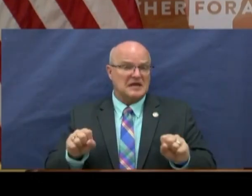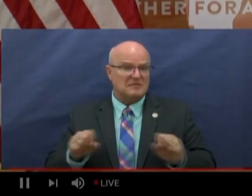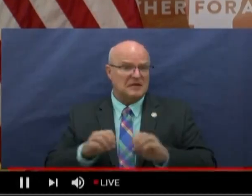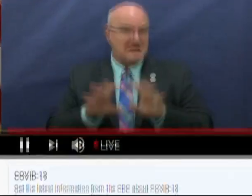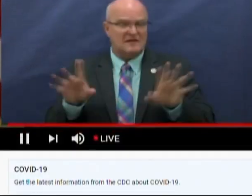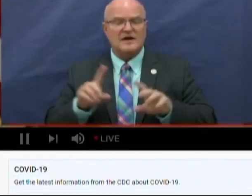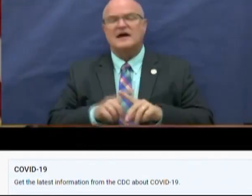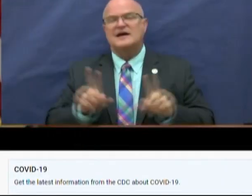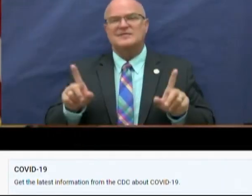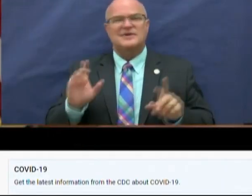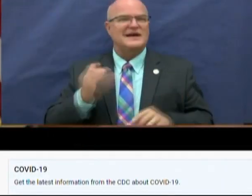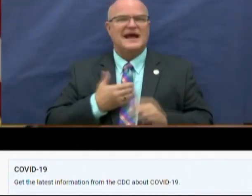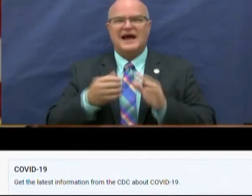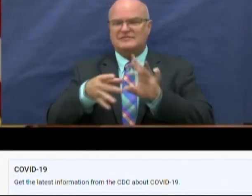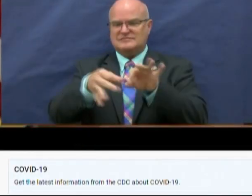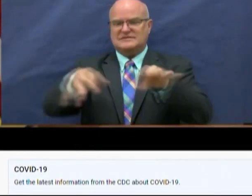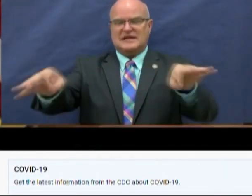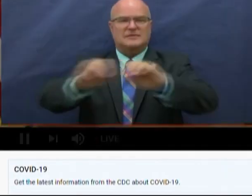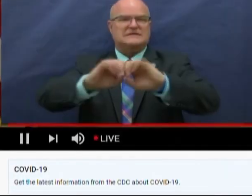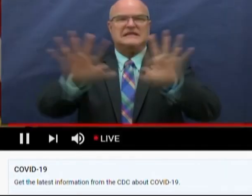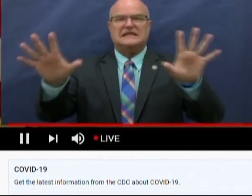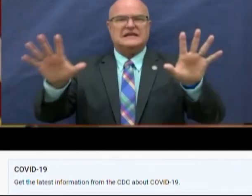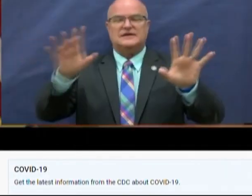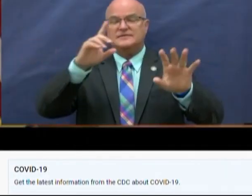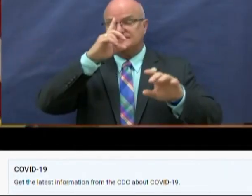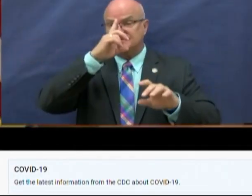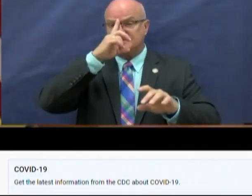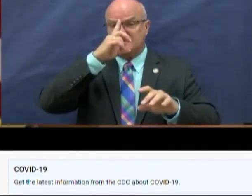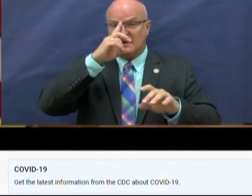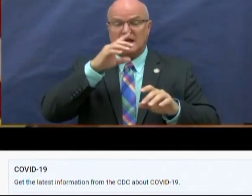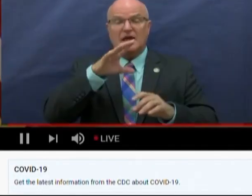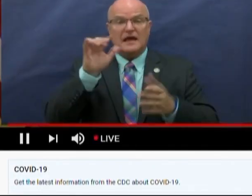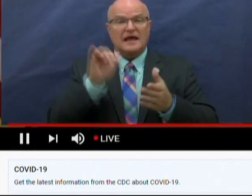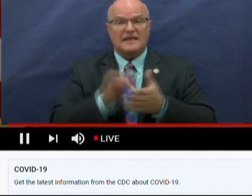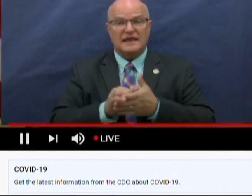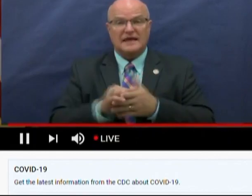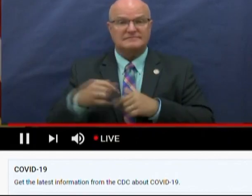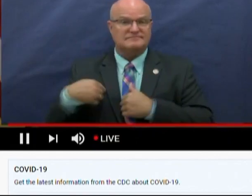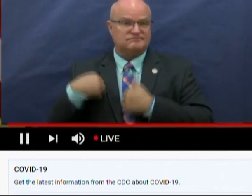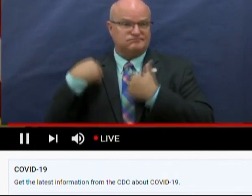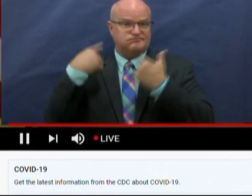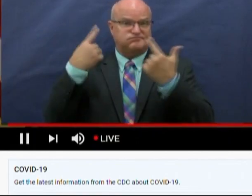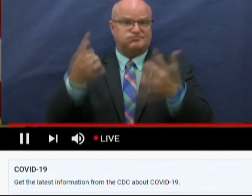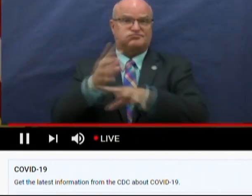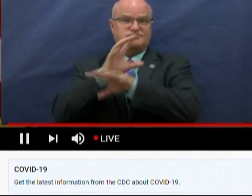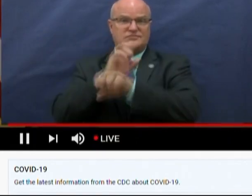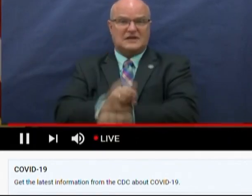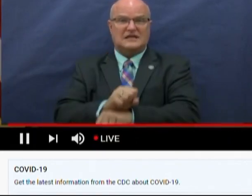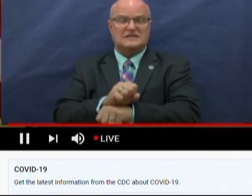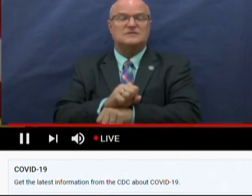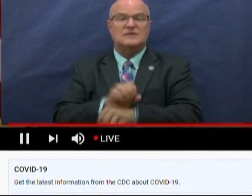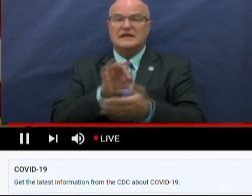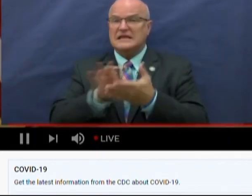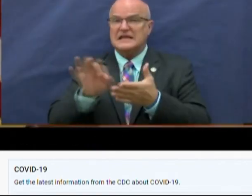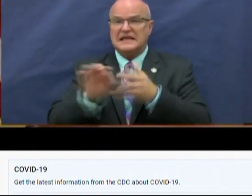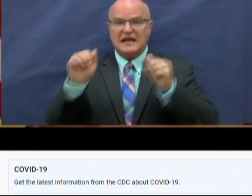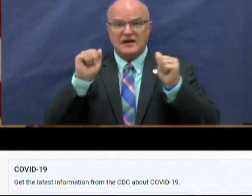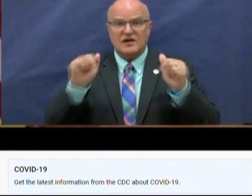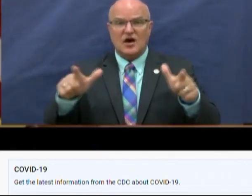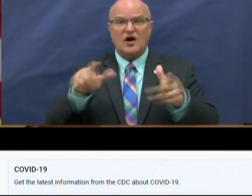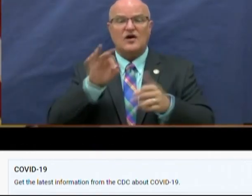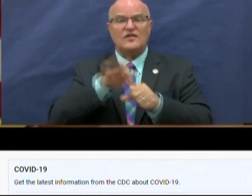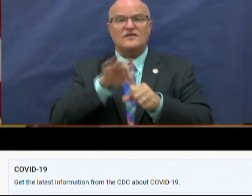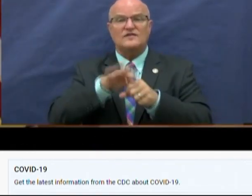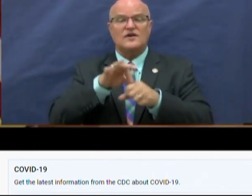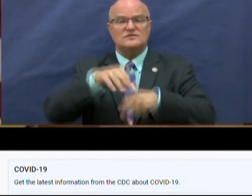But our statement is clear, and that has been our custom and practice, is to count all the votes that are